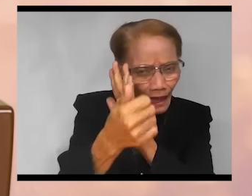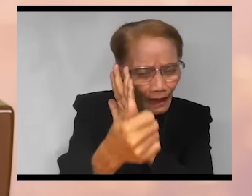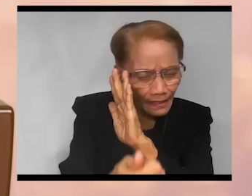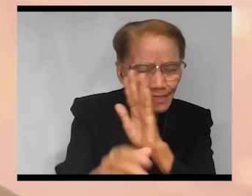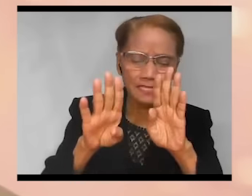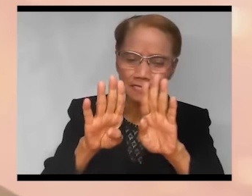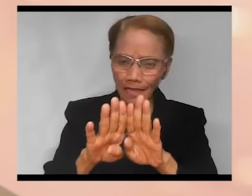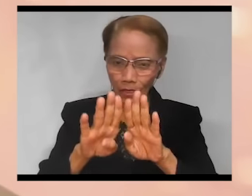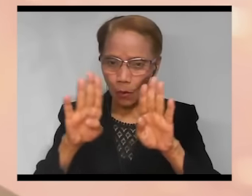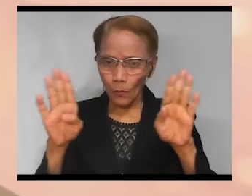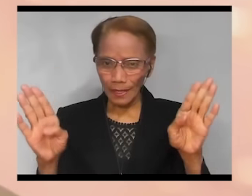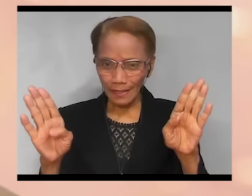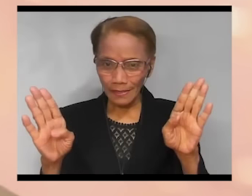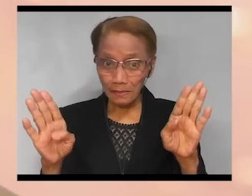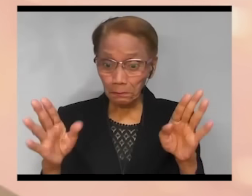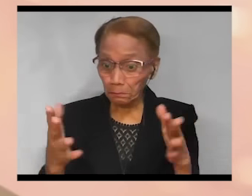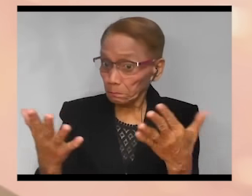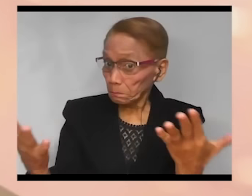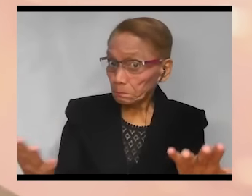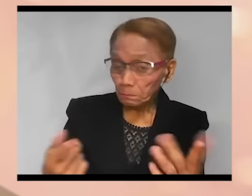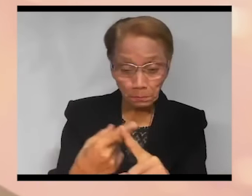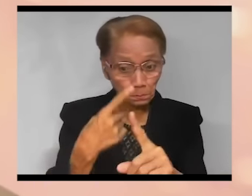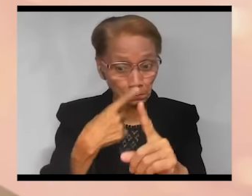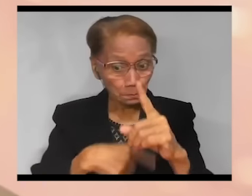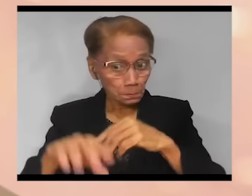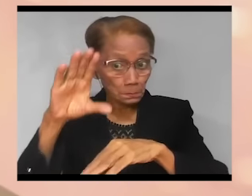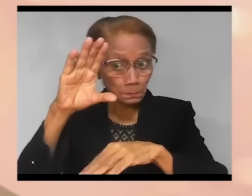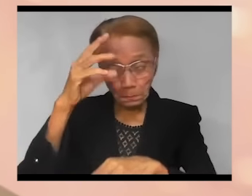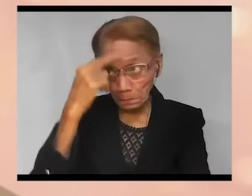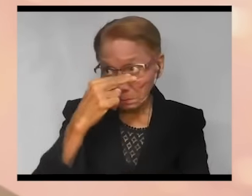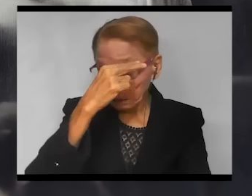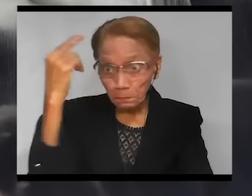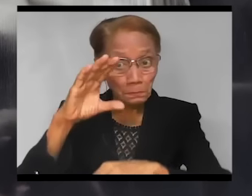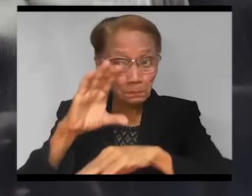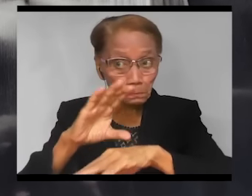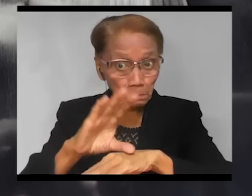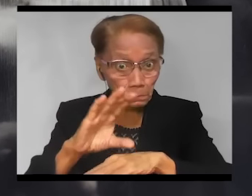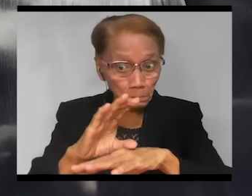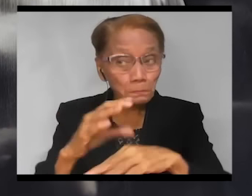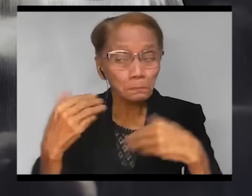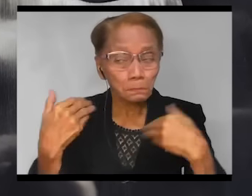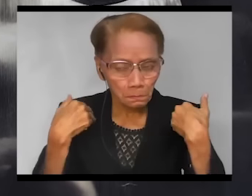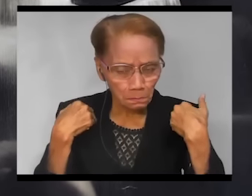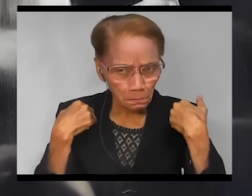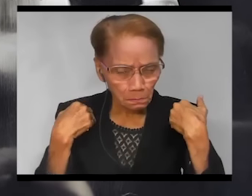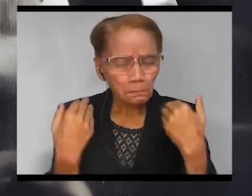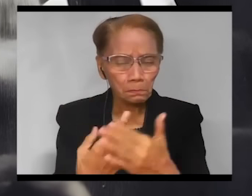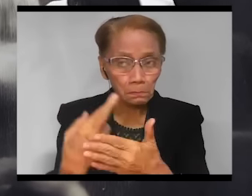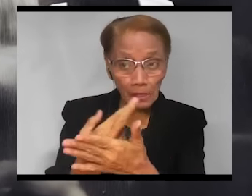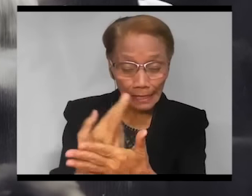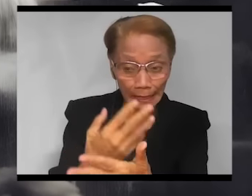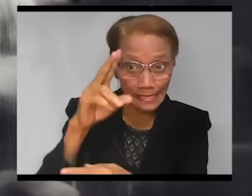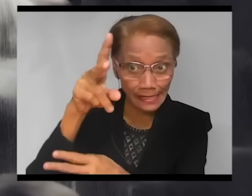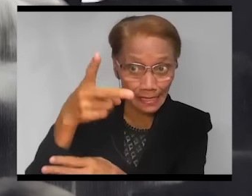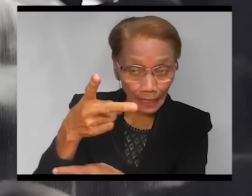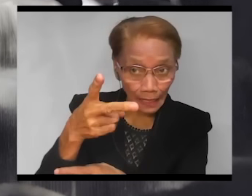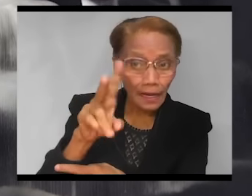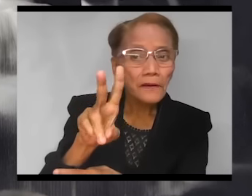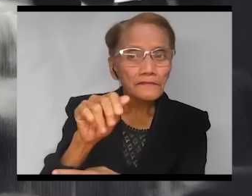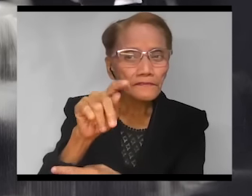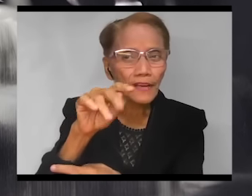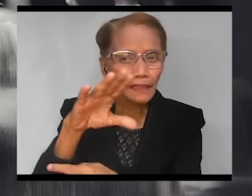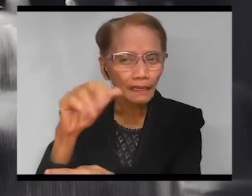openness. Thus, when the Catholic Church went through a renewal through the Second Vatican Council, the young